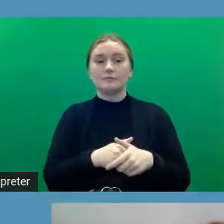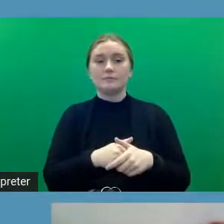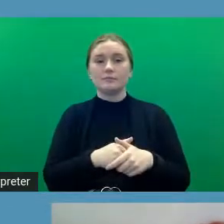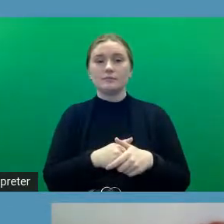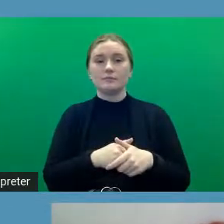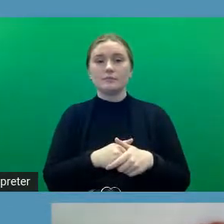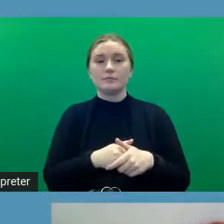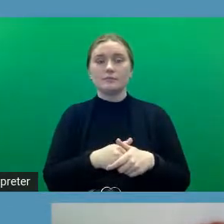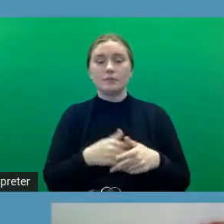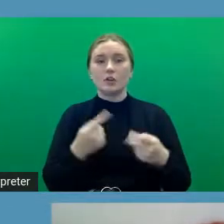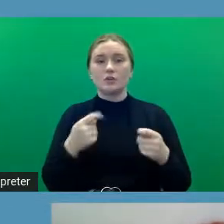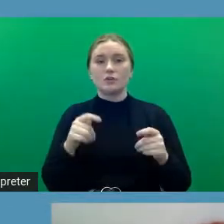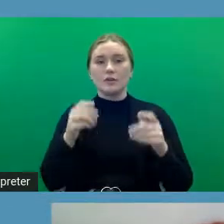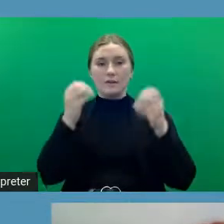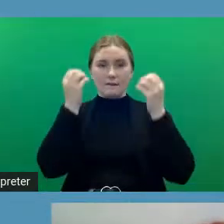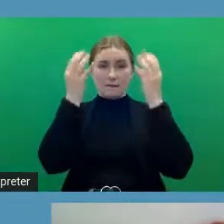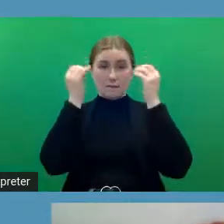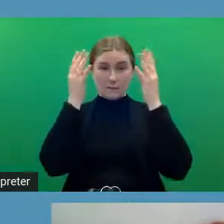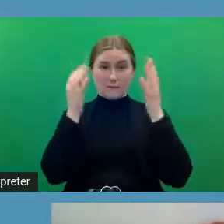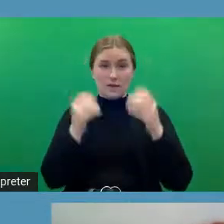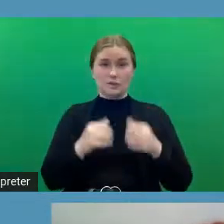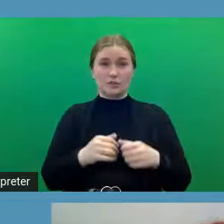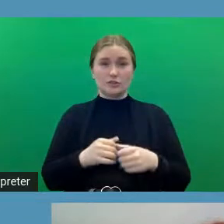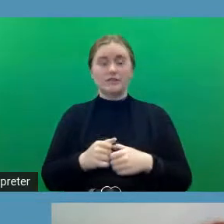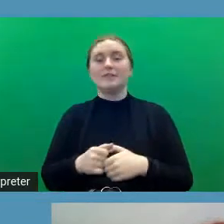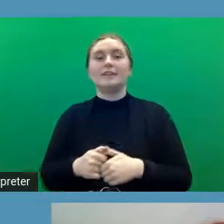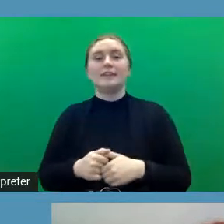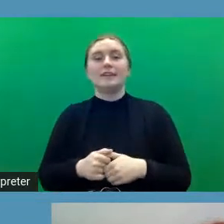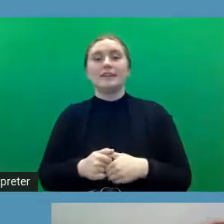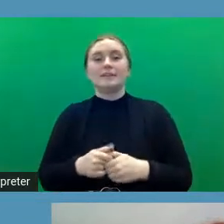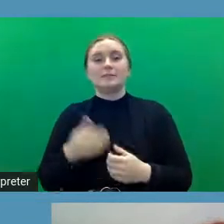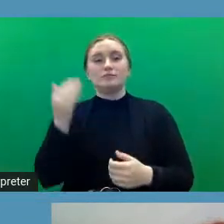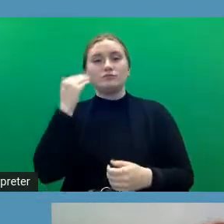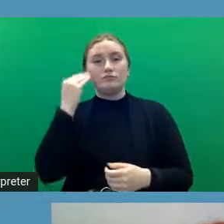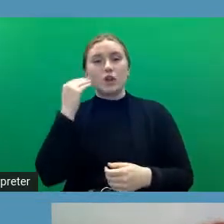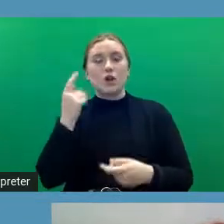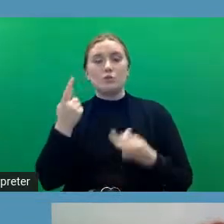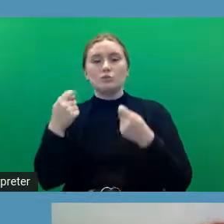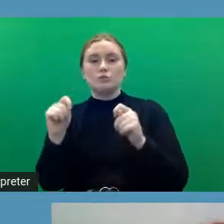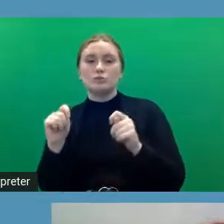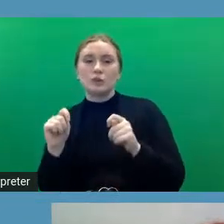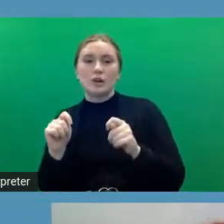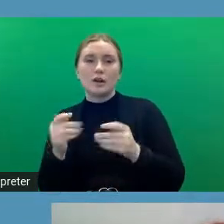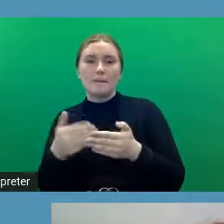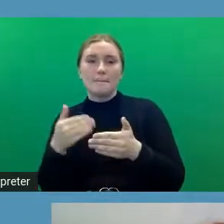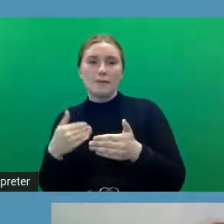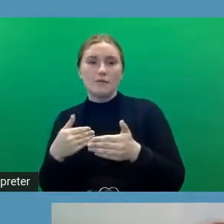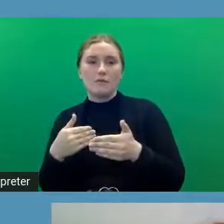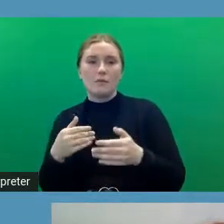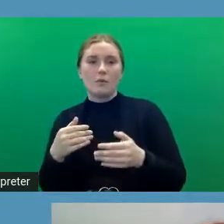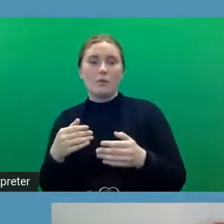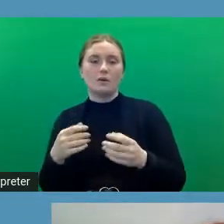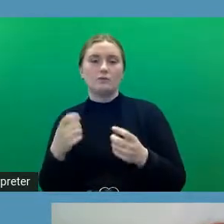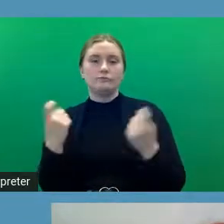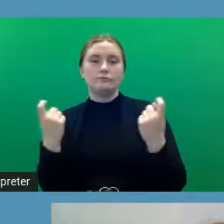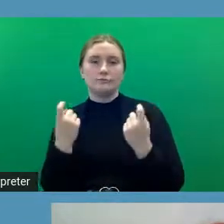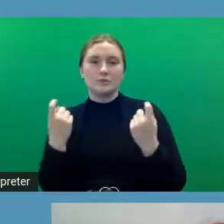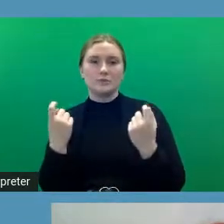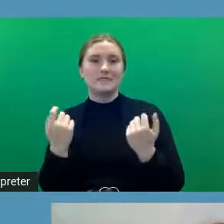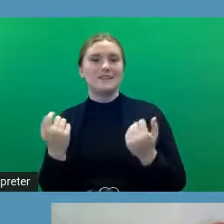surfacing as much information about the event as you can before the event takes place. So that could be a pretty good mitigation